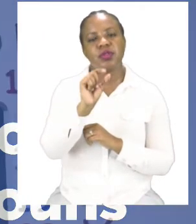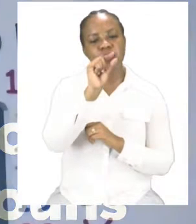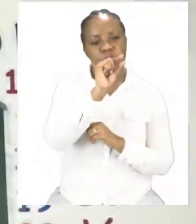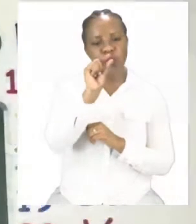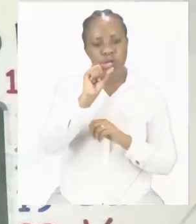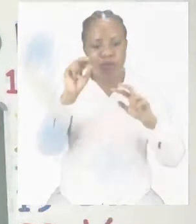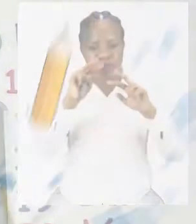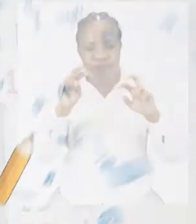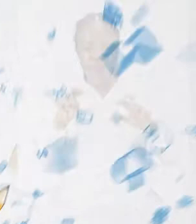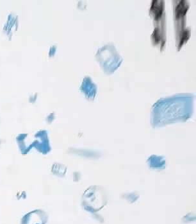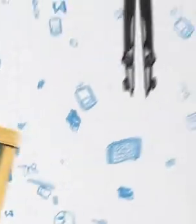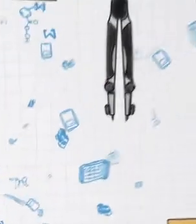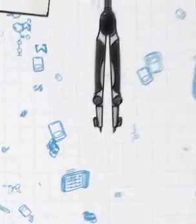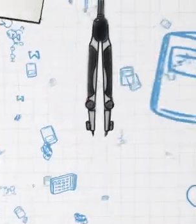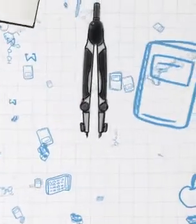search.